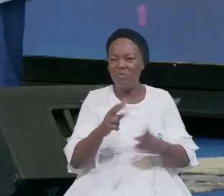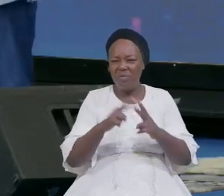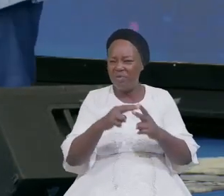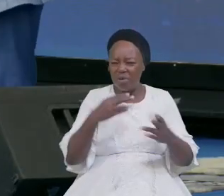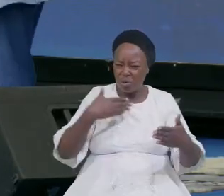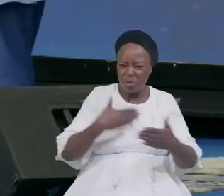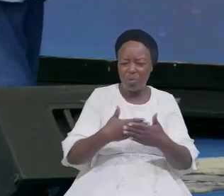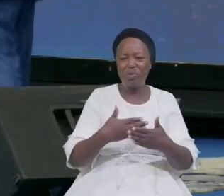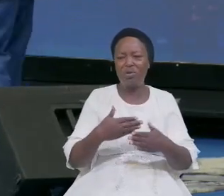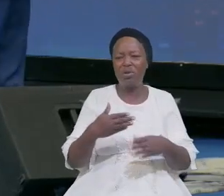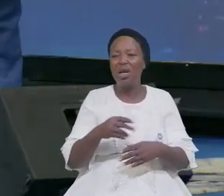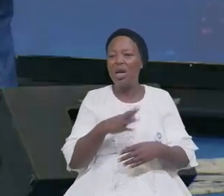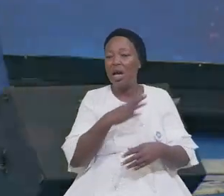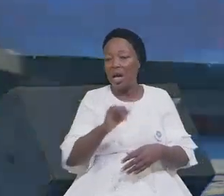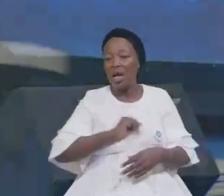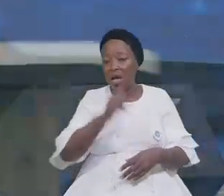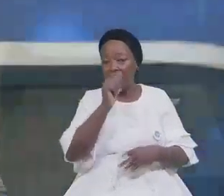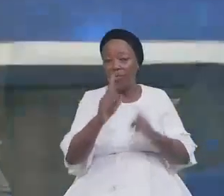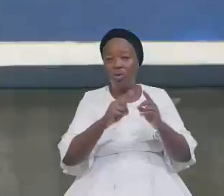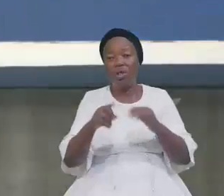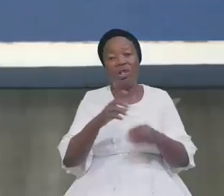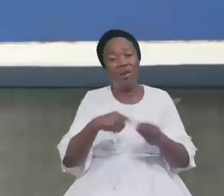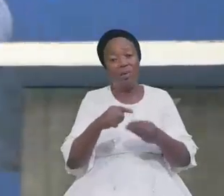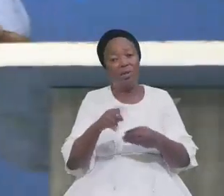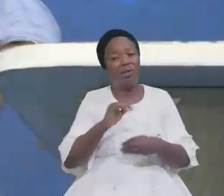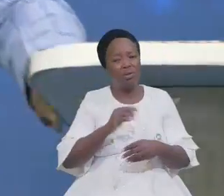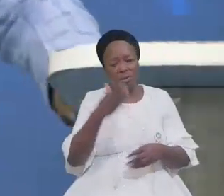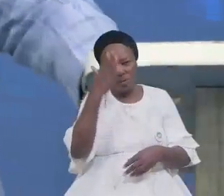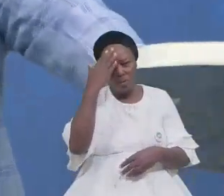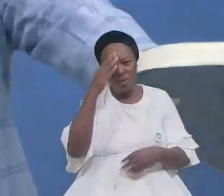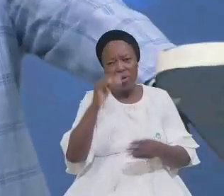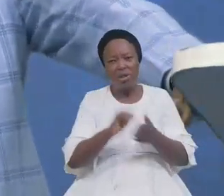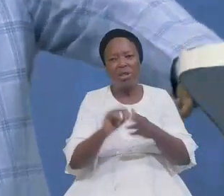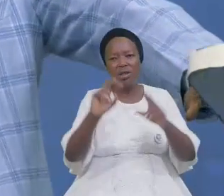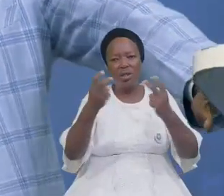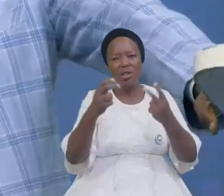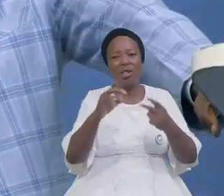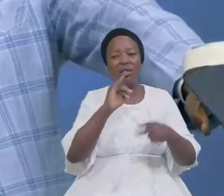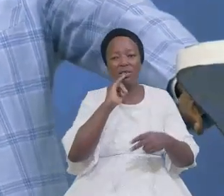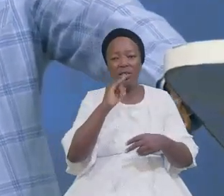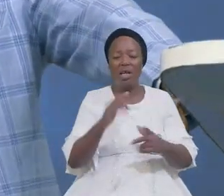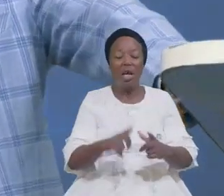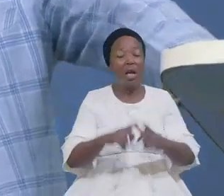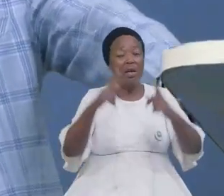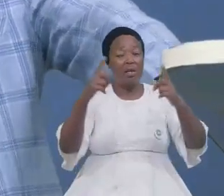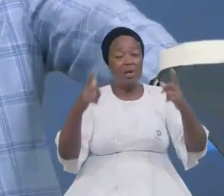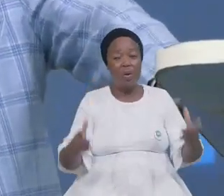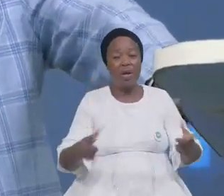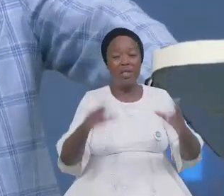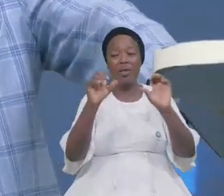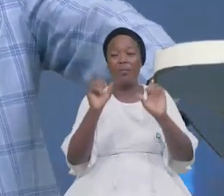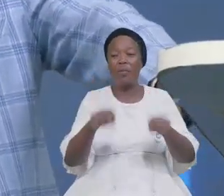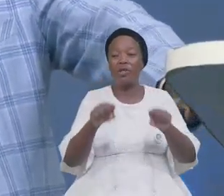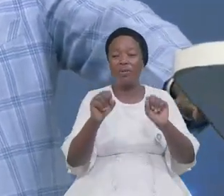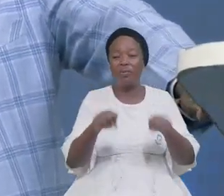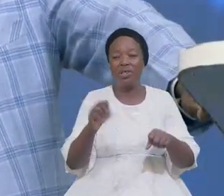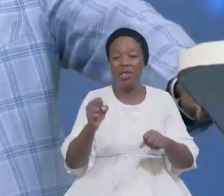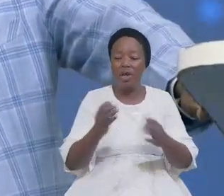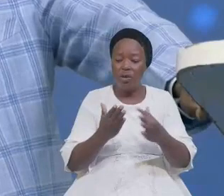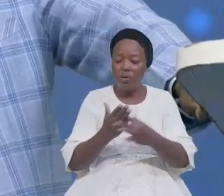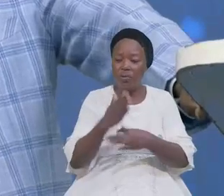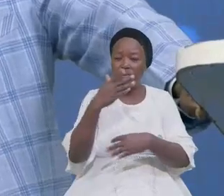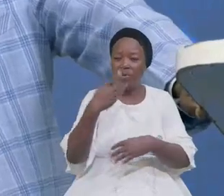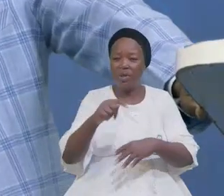I'm talking about, of course, you know, the theme is great possibilities through the